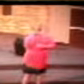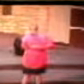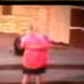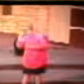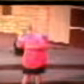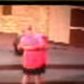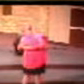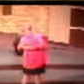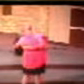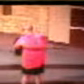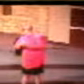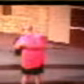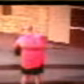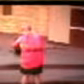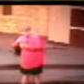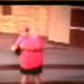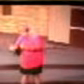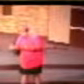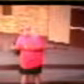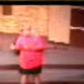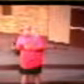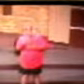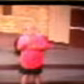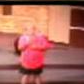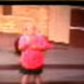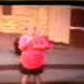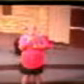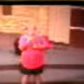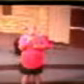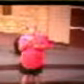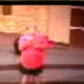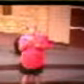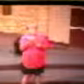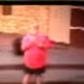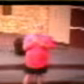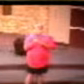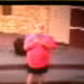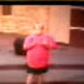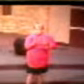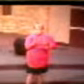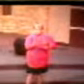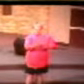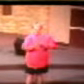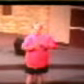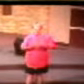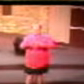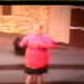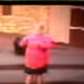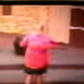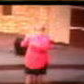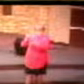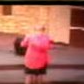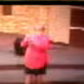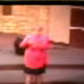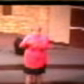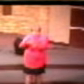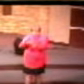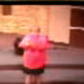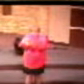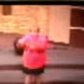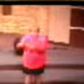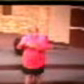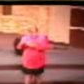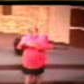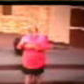to Samaria and sit there. Not around Samaria, but walk to Samaria. We hardly can grasp